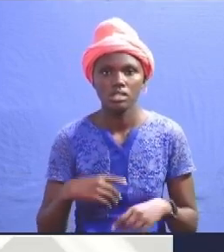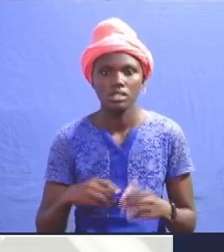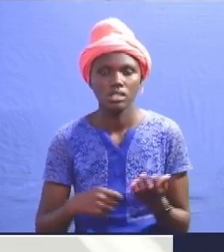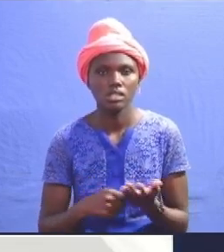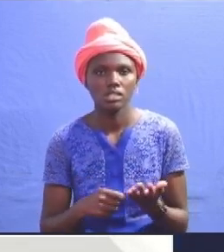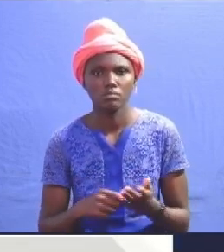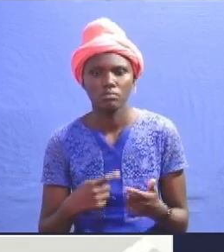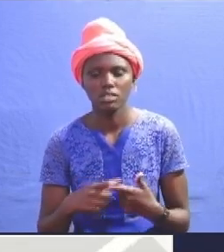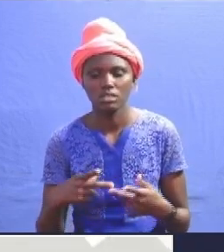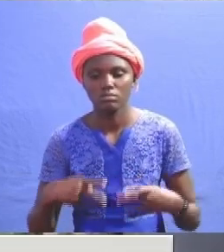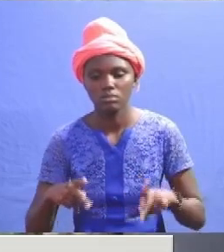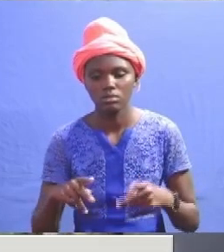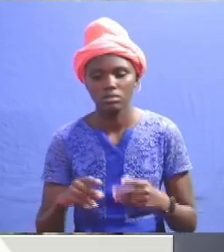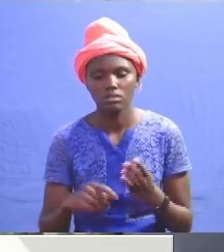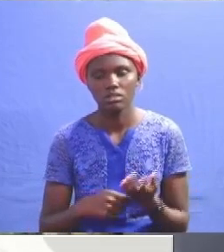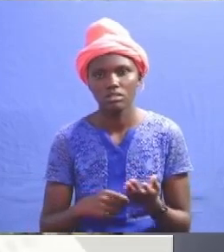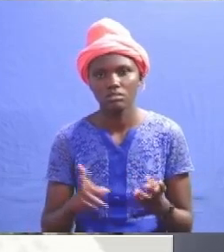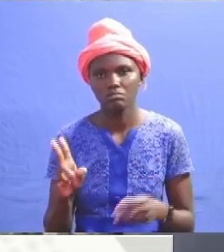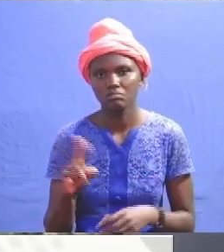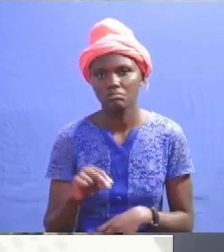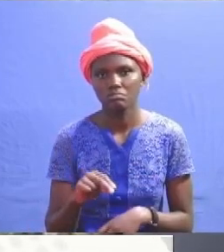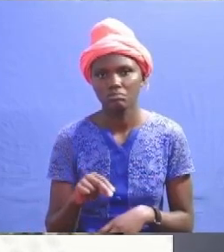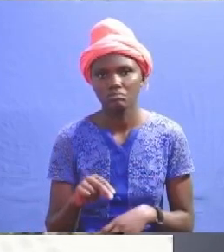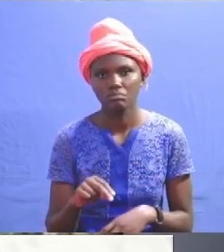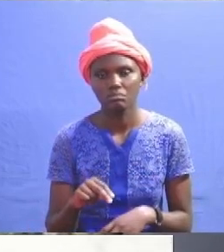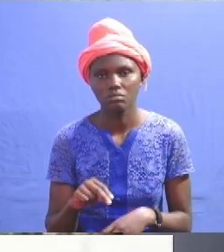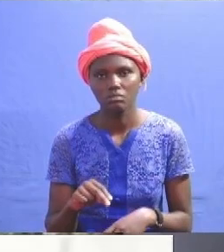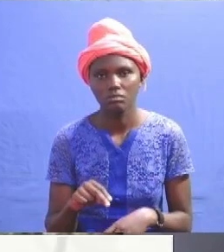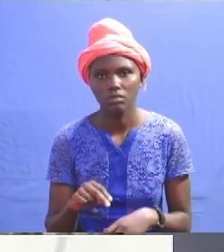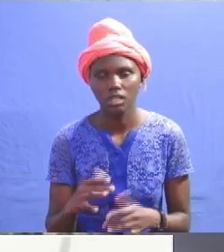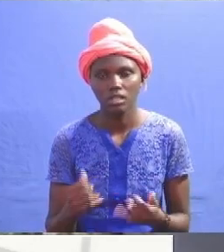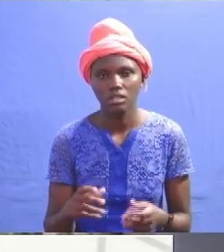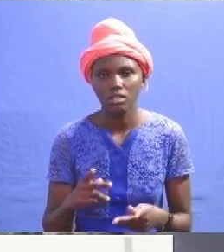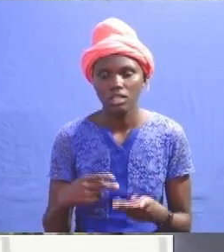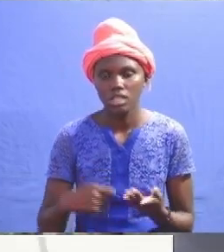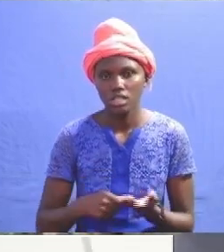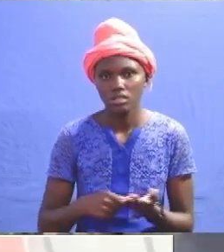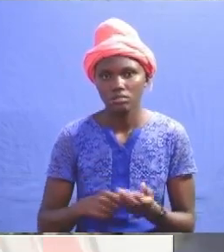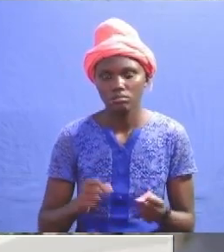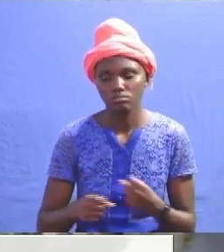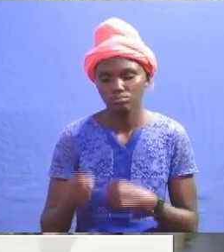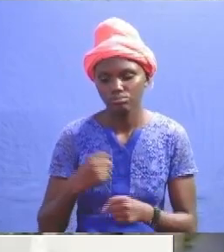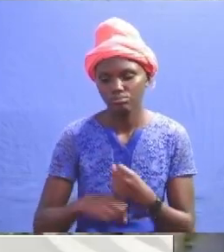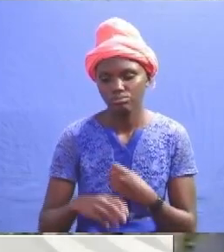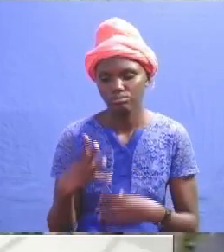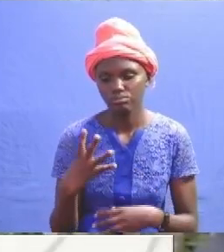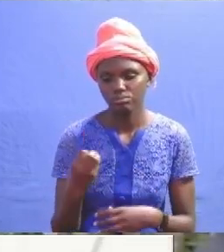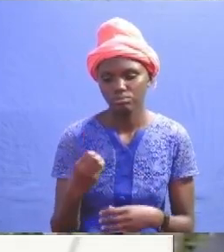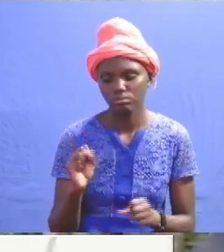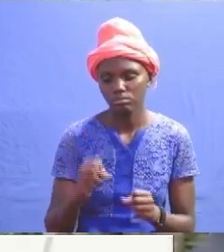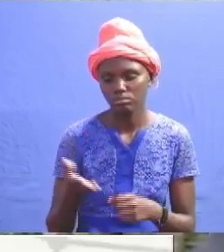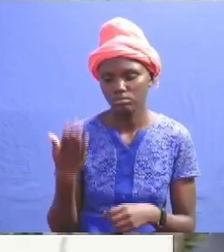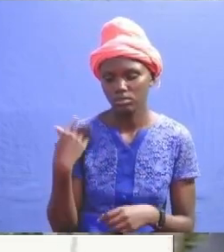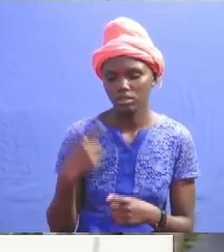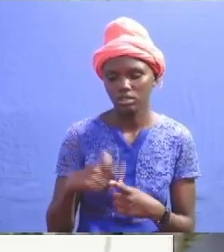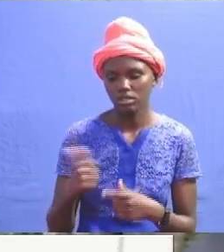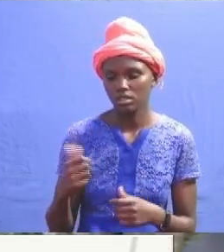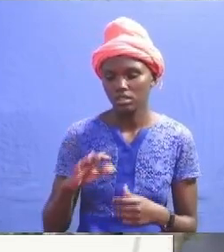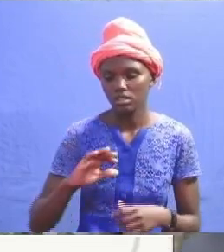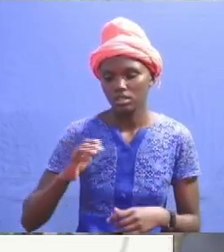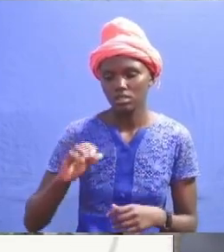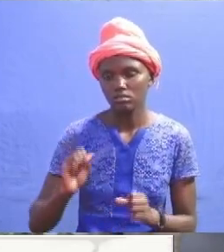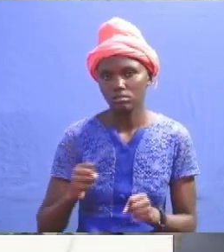not producers of technology? A technology that has been there now over the last 30 years. Other countries have been benefiting from